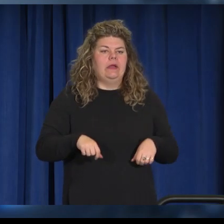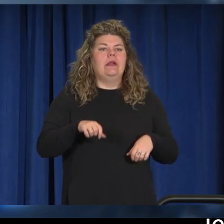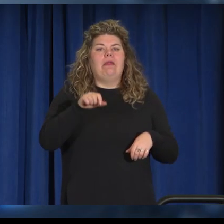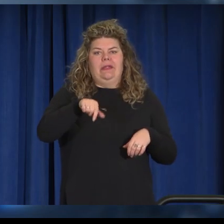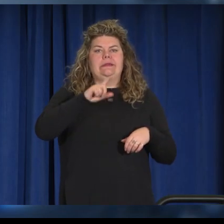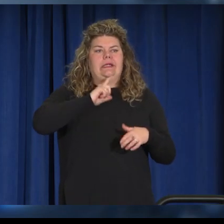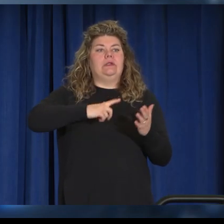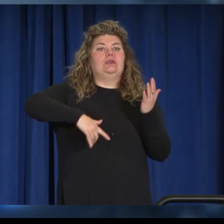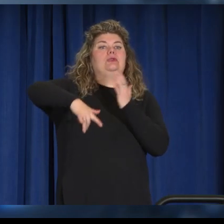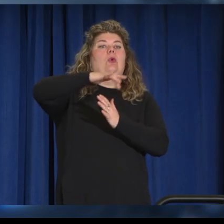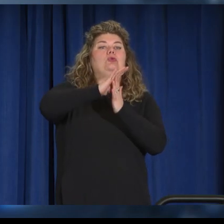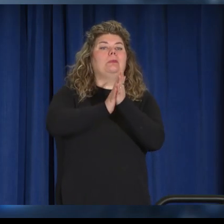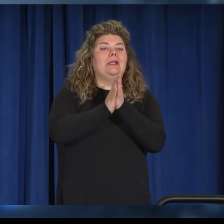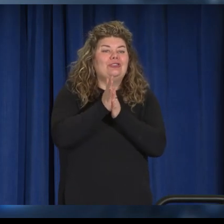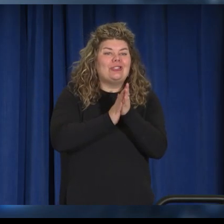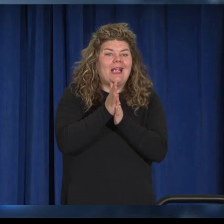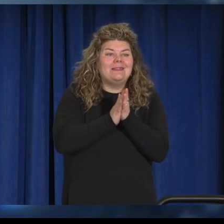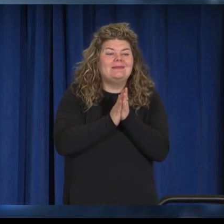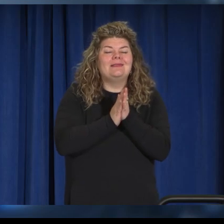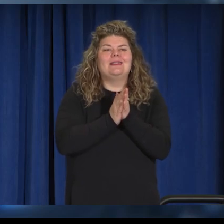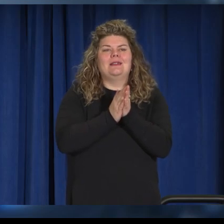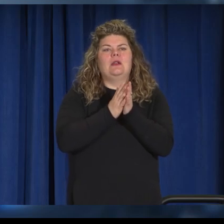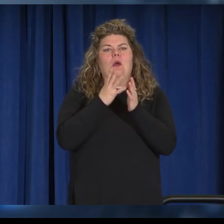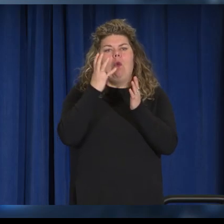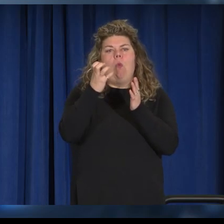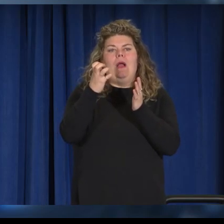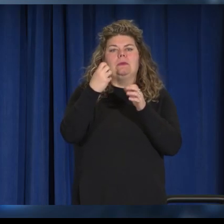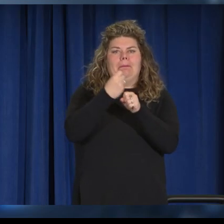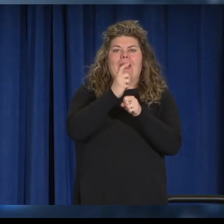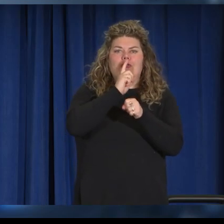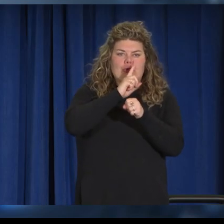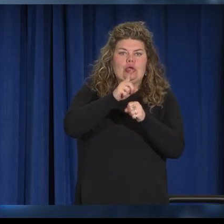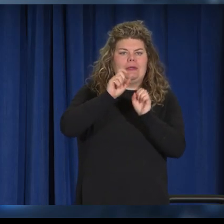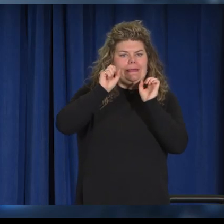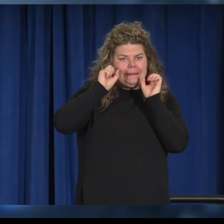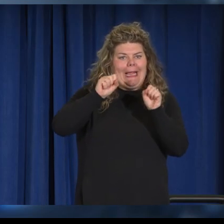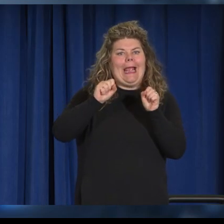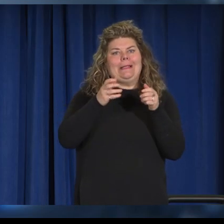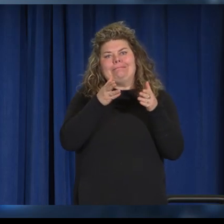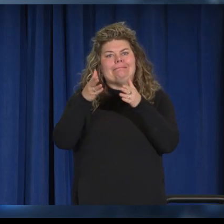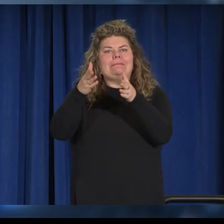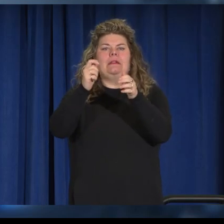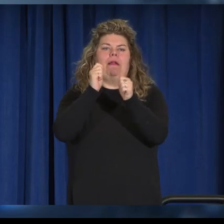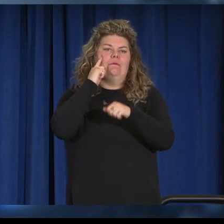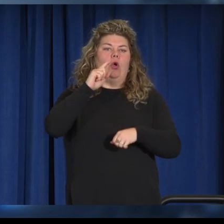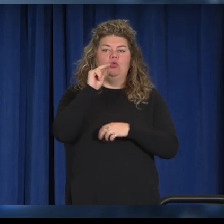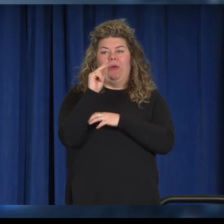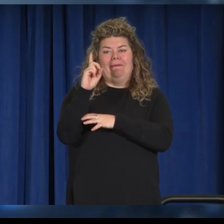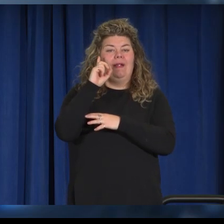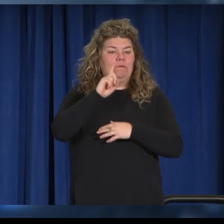mission. We want to be able to improve the way we're doing neurodiversity affirming programs for young